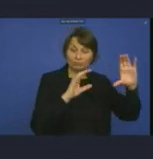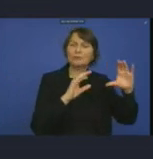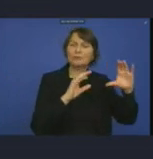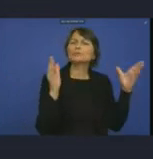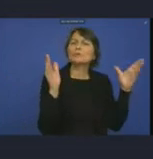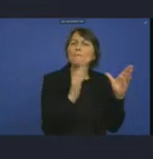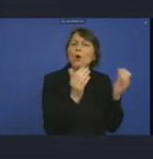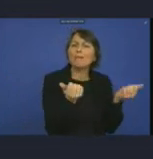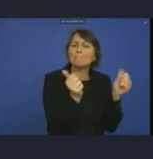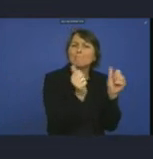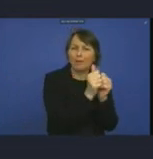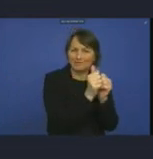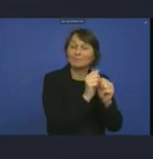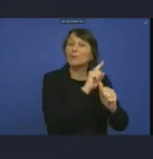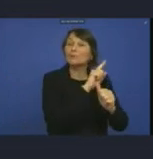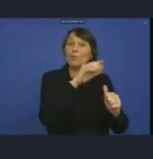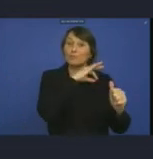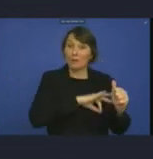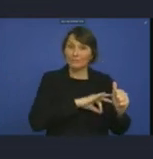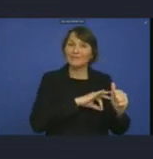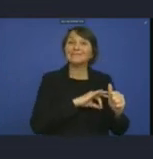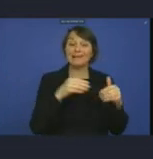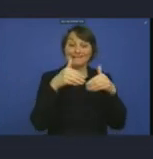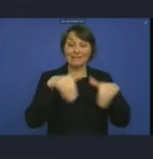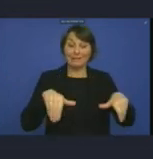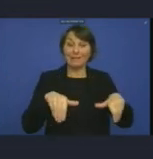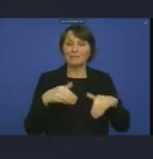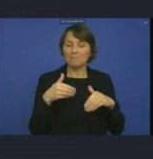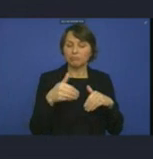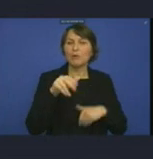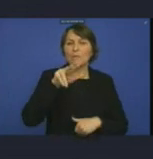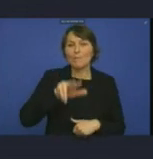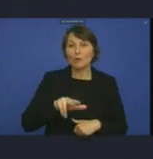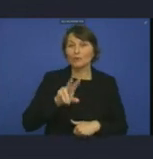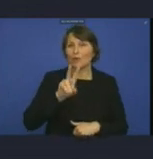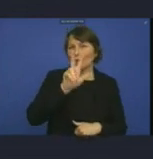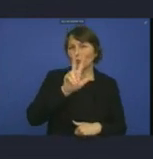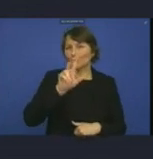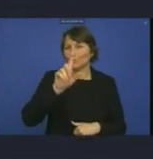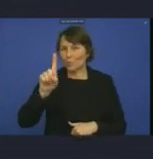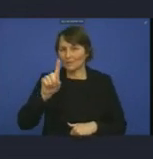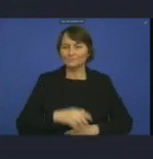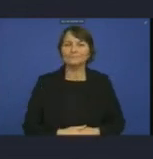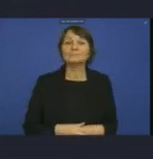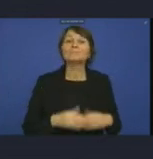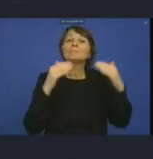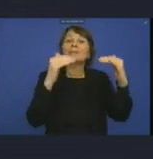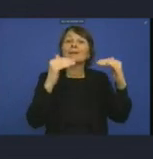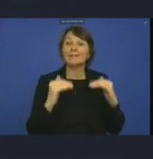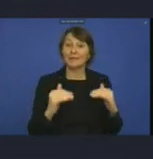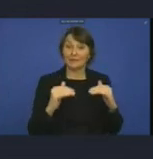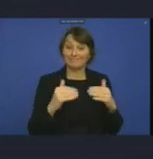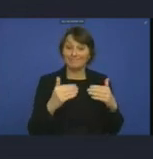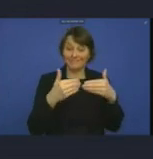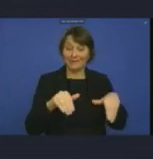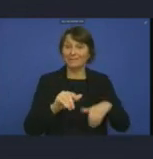have a deadline on the 23rd of March. The 7th of April deadline is for the capacity building